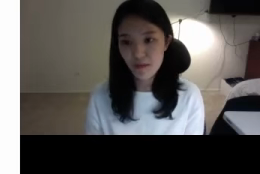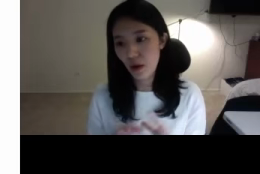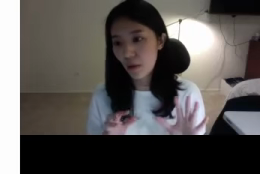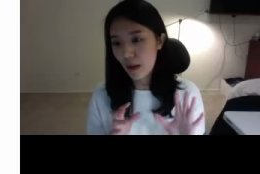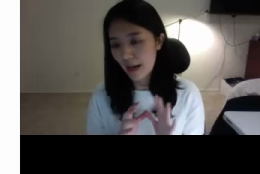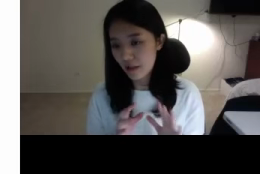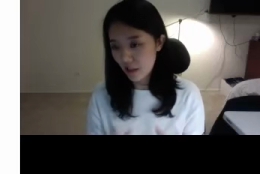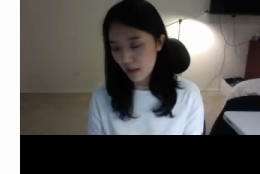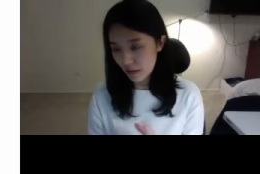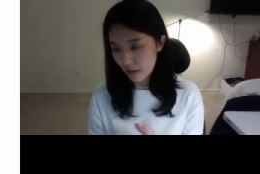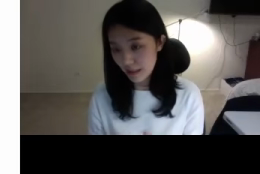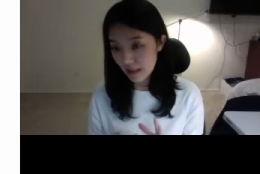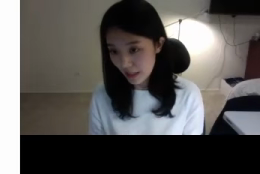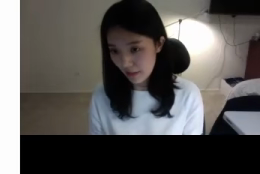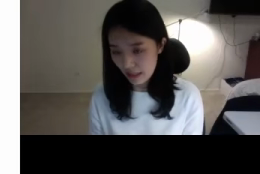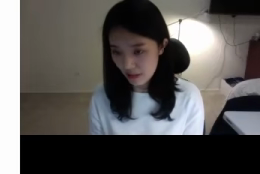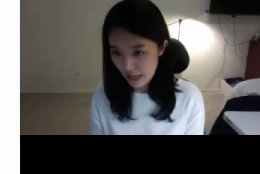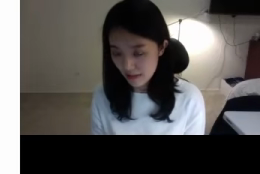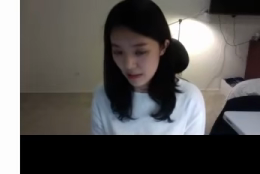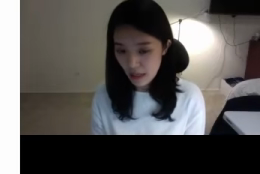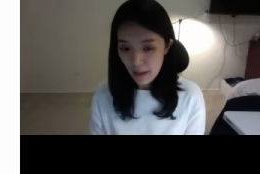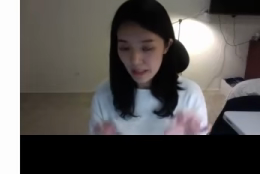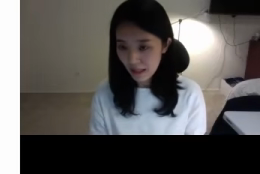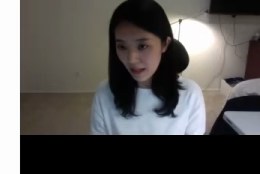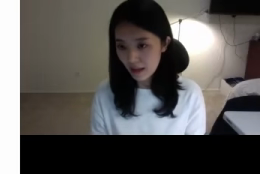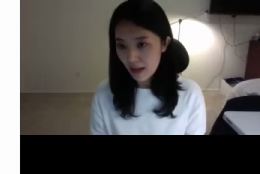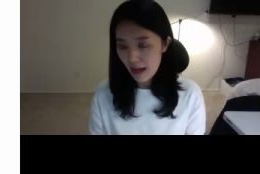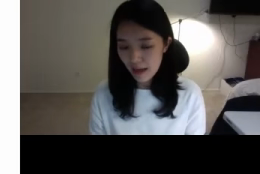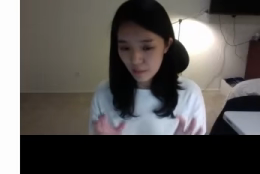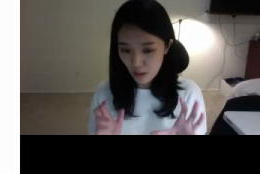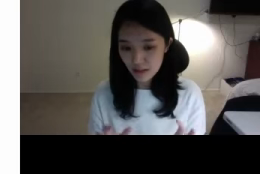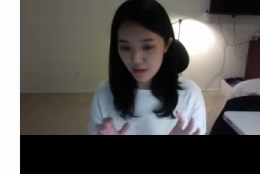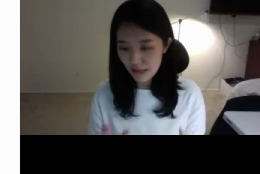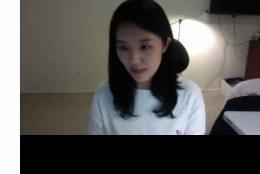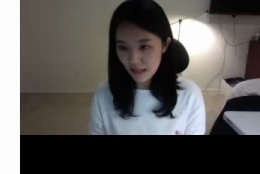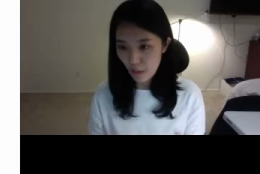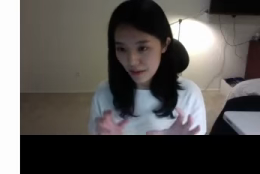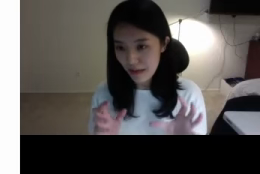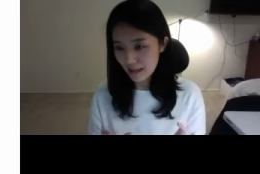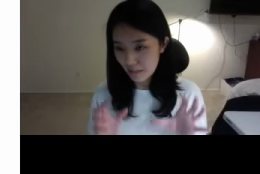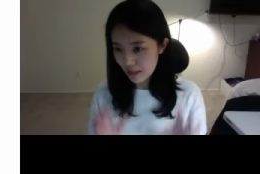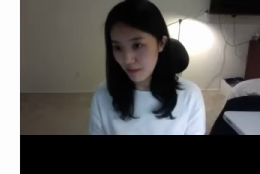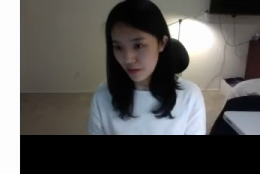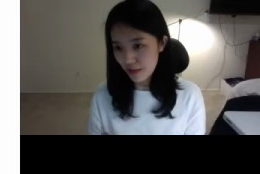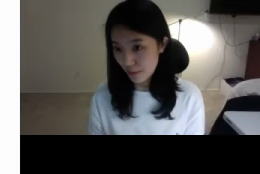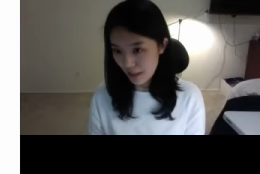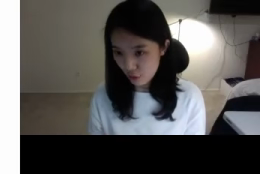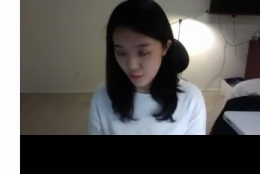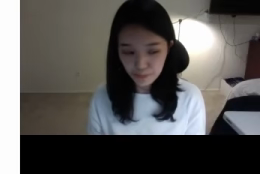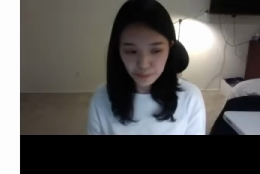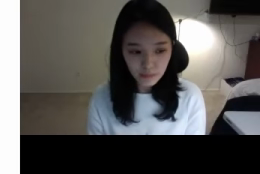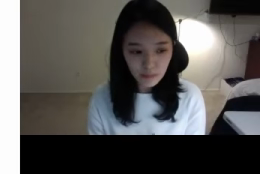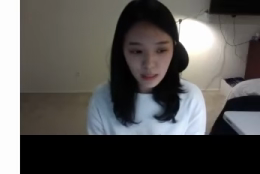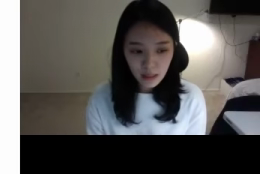gradiently. So I conducted linear regression analysis, but in here, I wanted to investigate whether that assumption is really